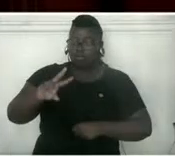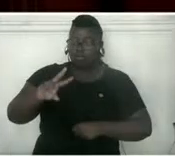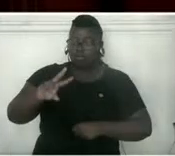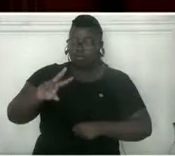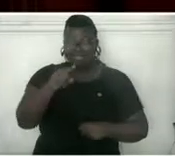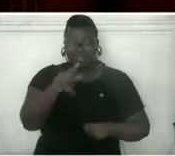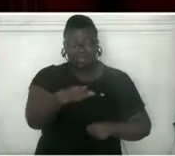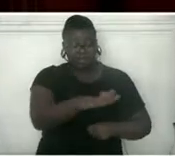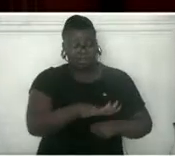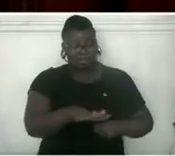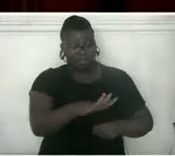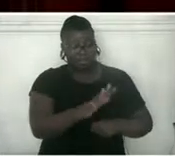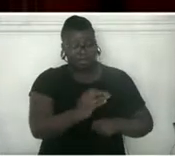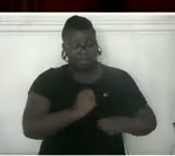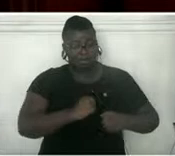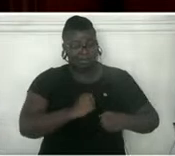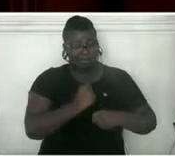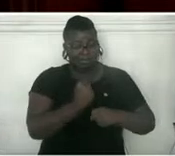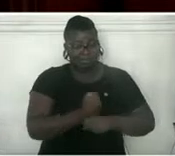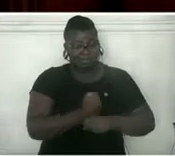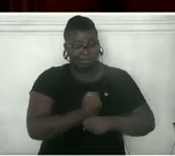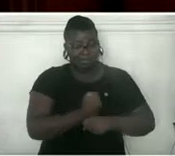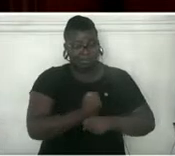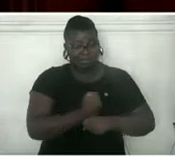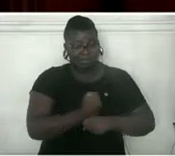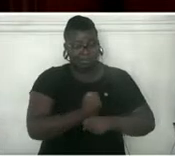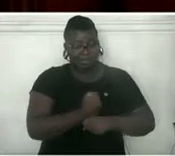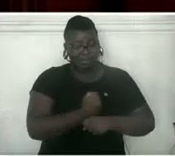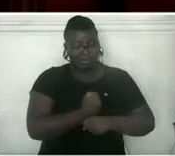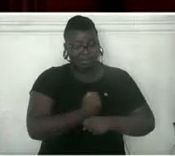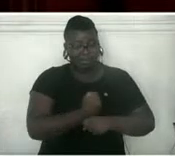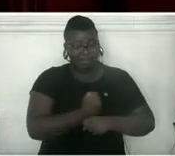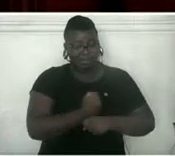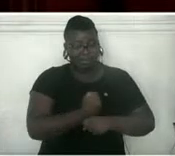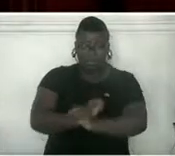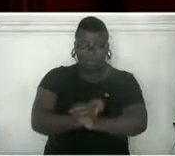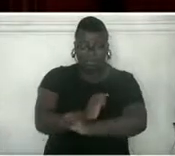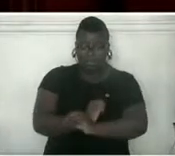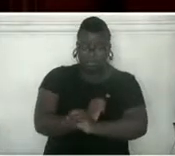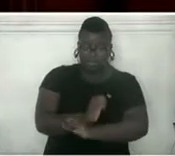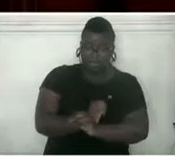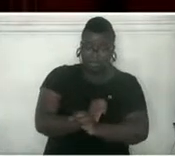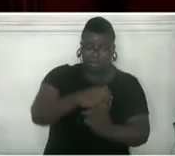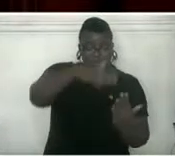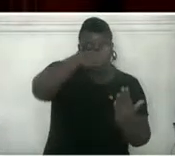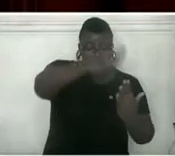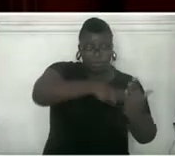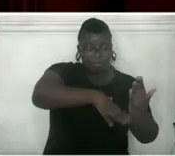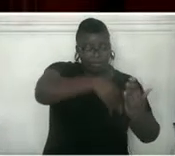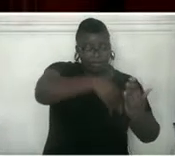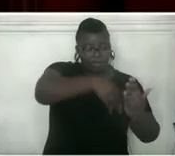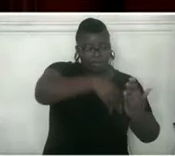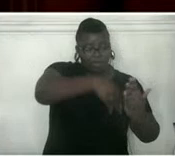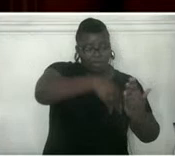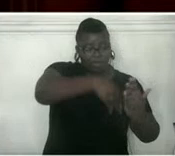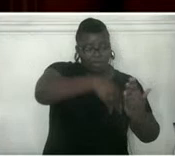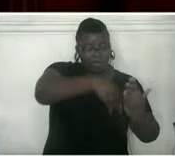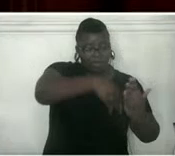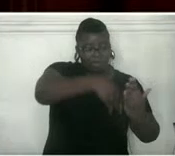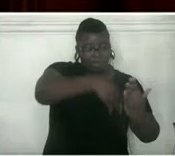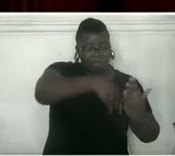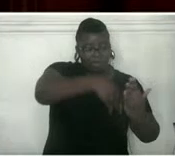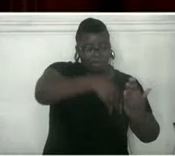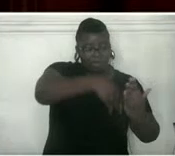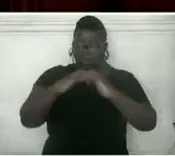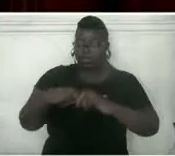plant manufacturing architectural and industrial paints and establishment of